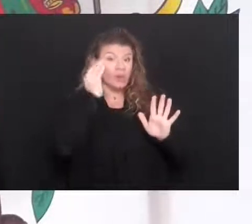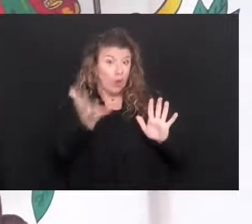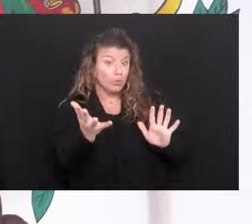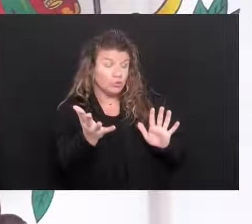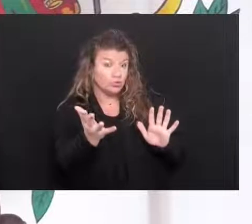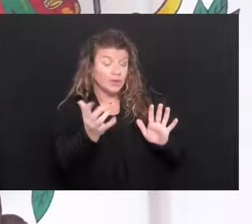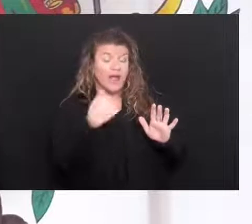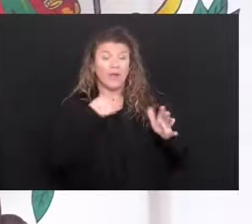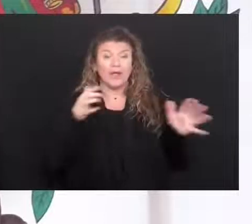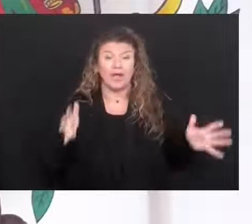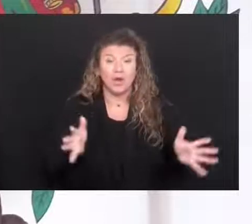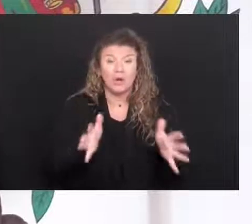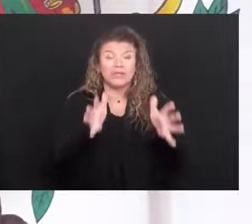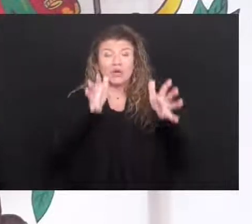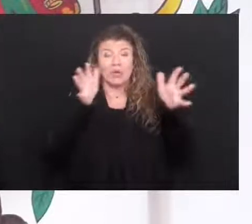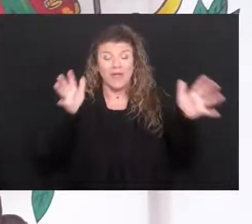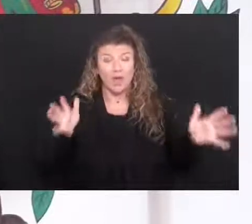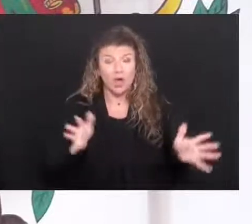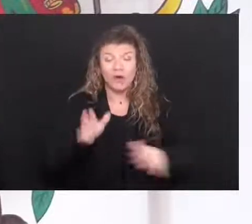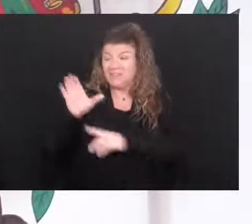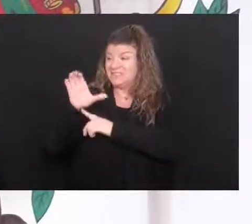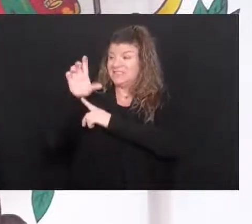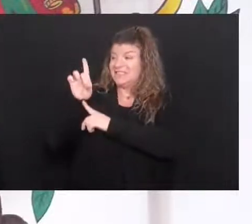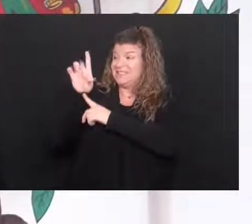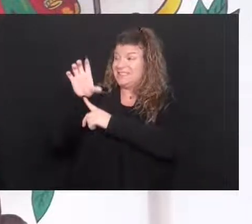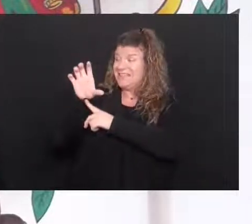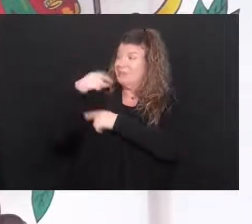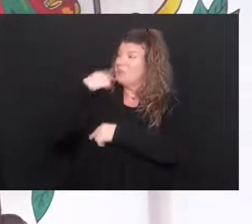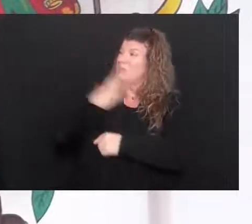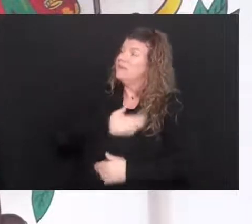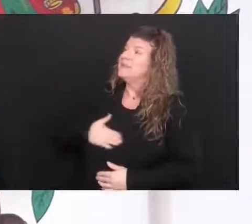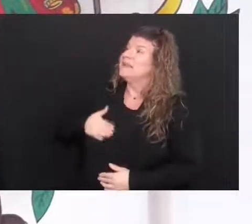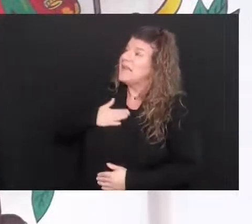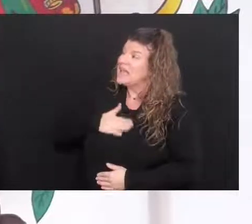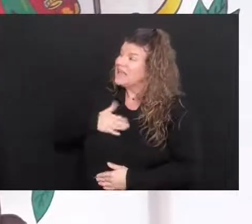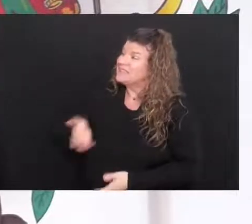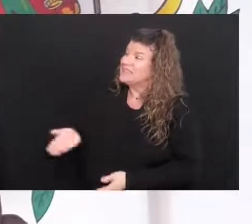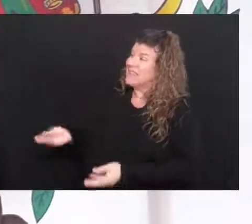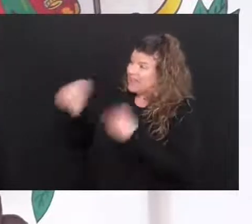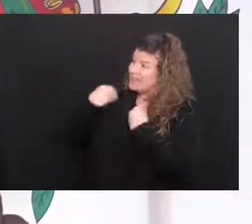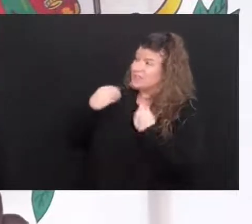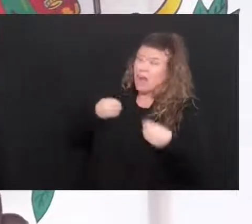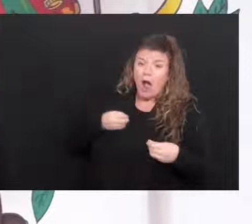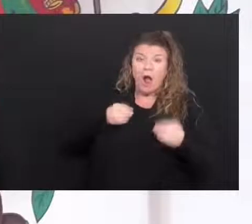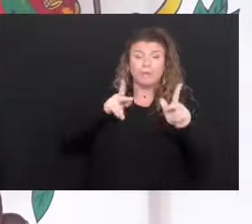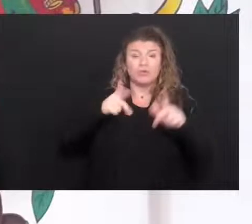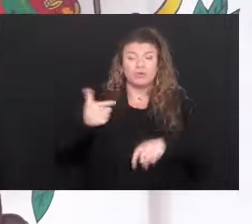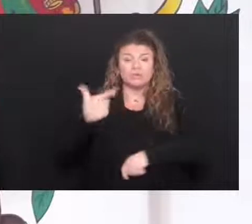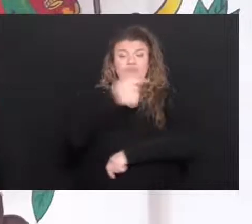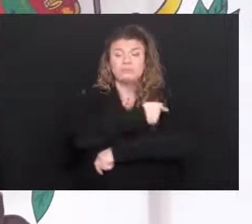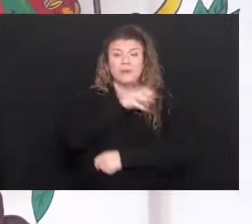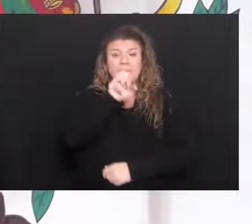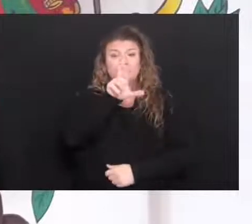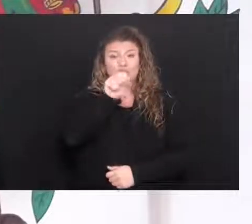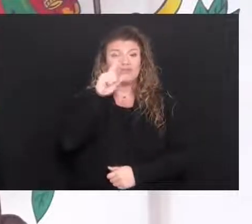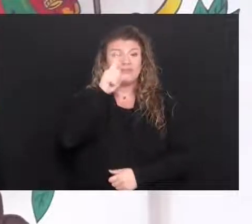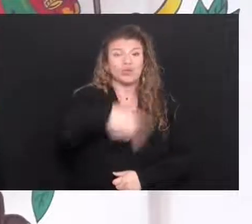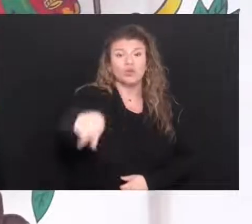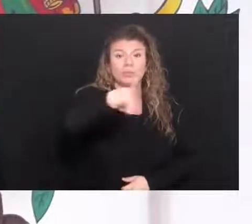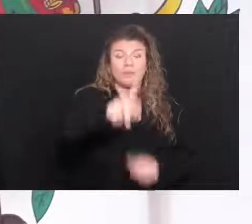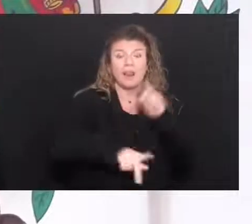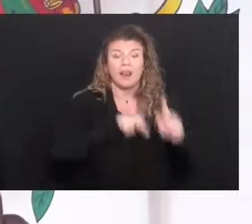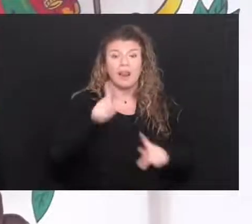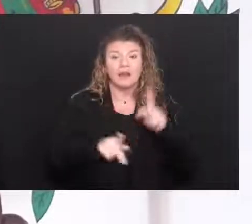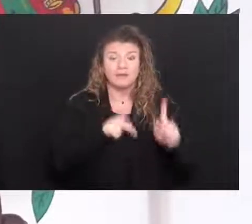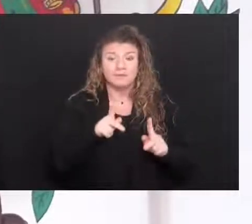and we urged the CDC to let us get boosters in the arms of our folks. And